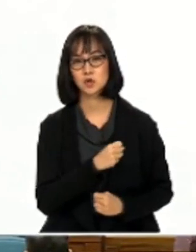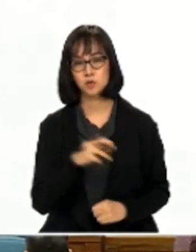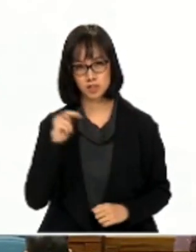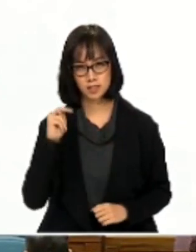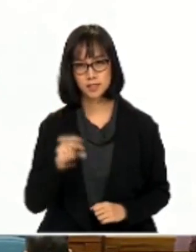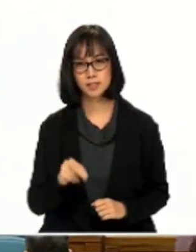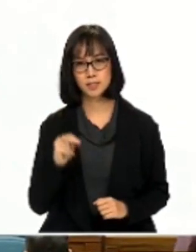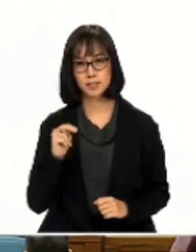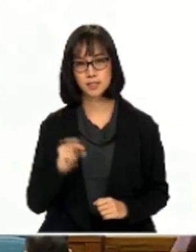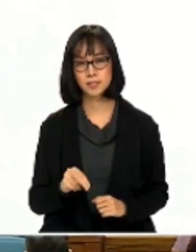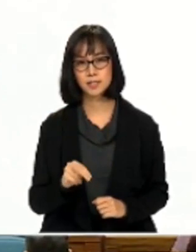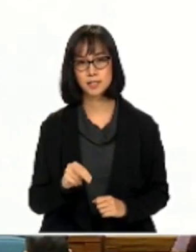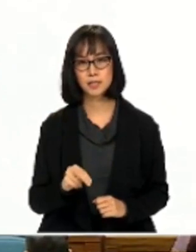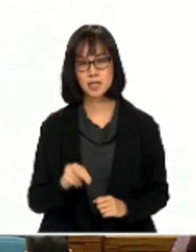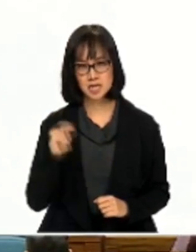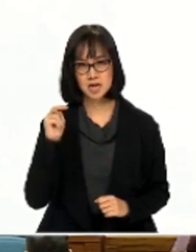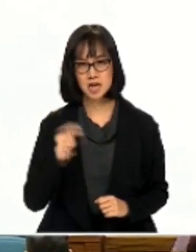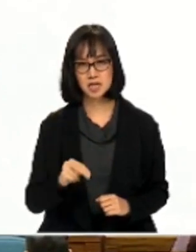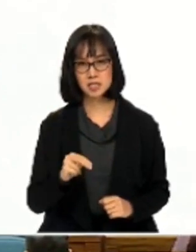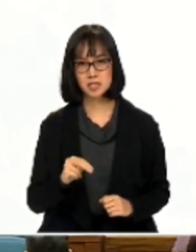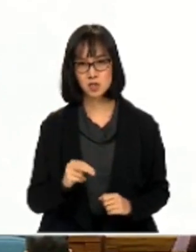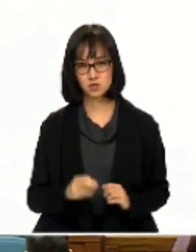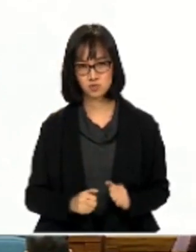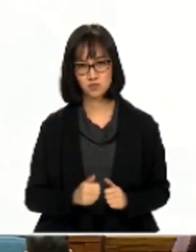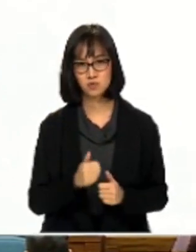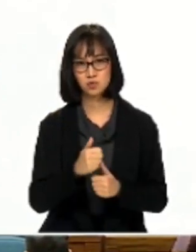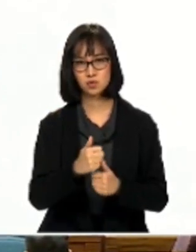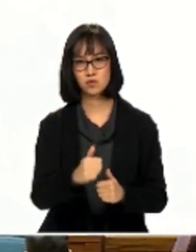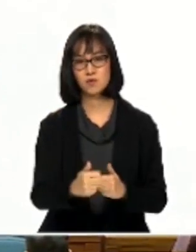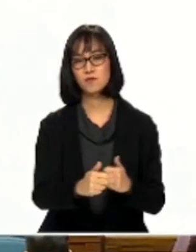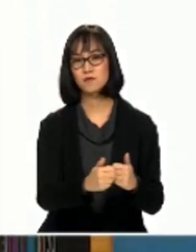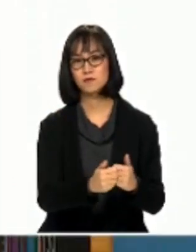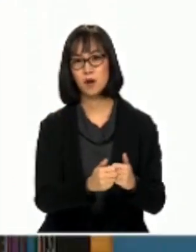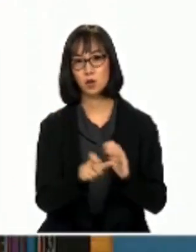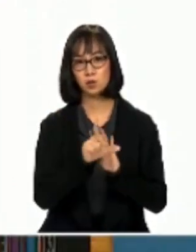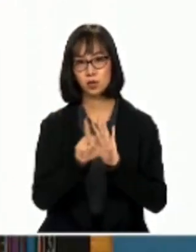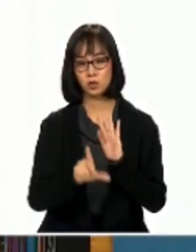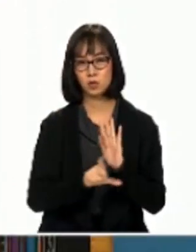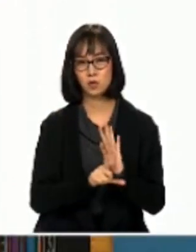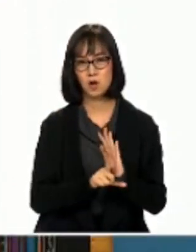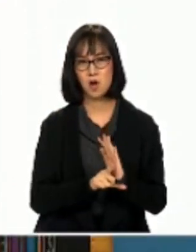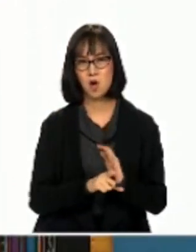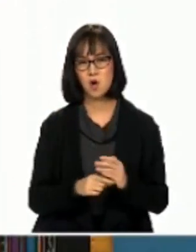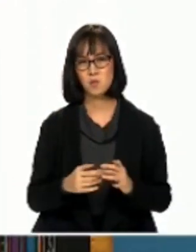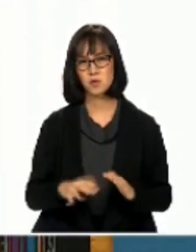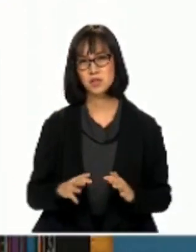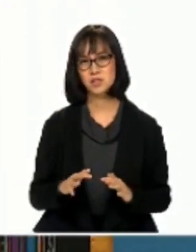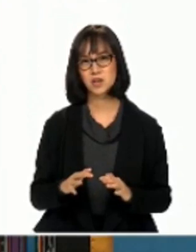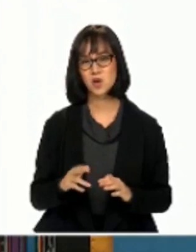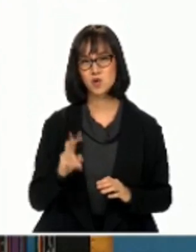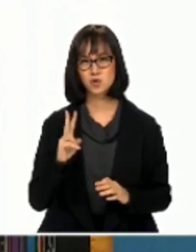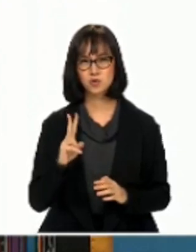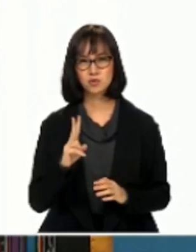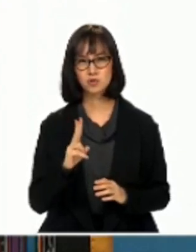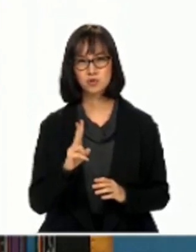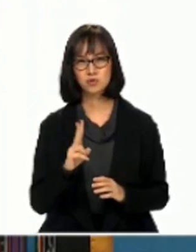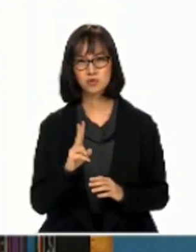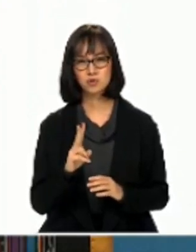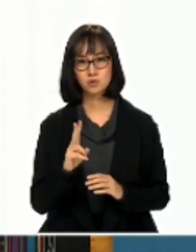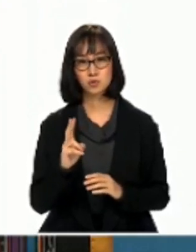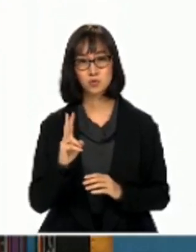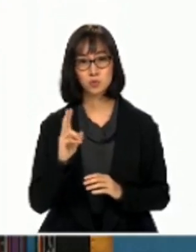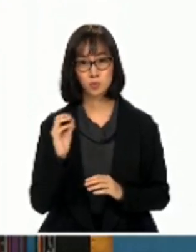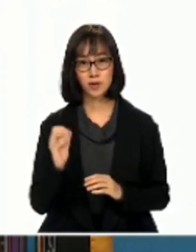to enforce the law. After almost two decades of peace negotiation, the Bangsamoro Organic